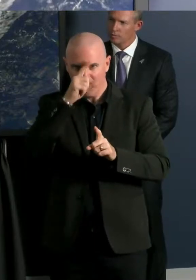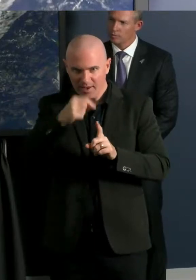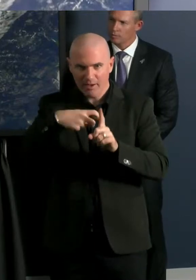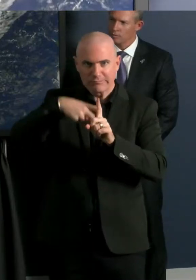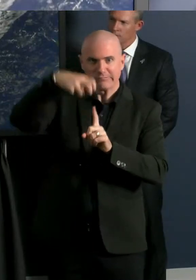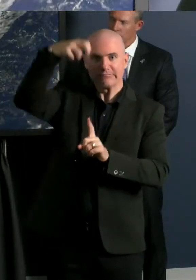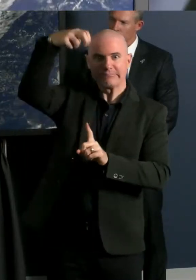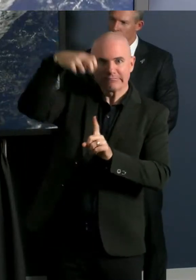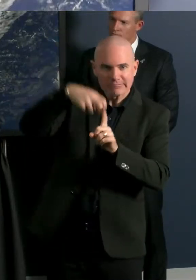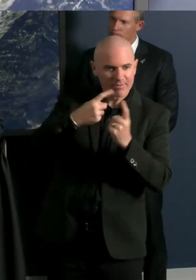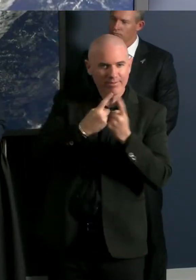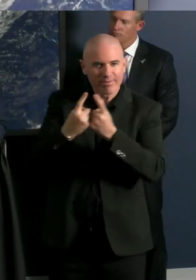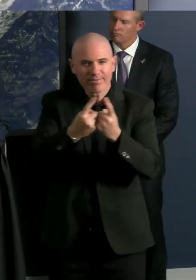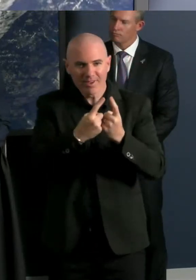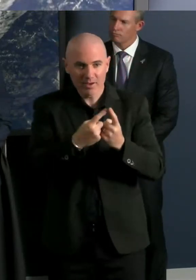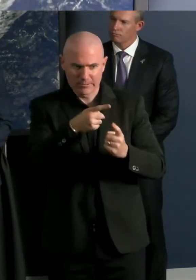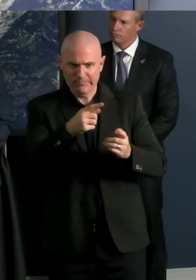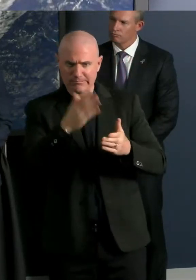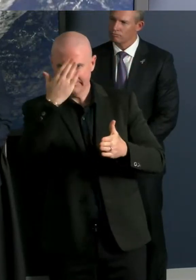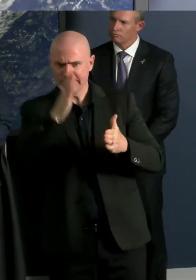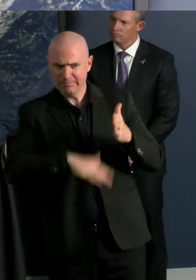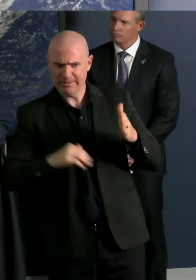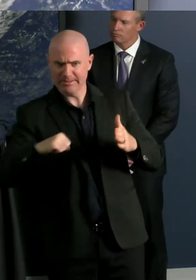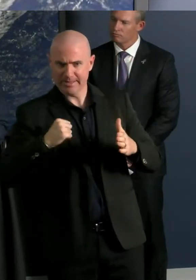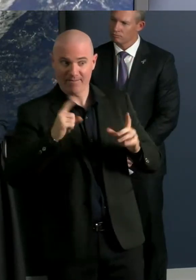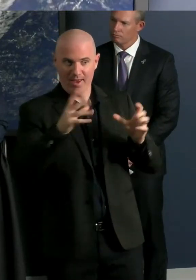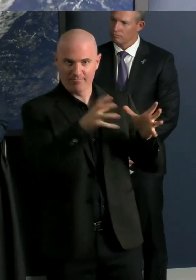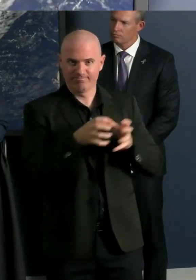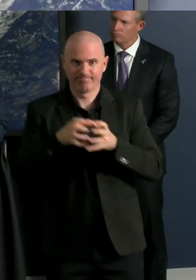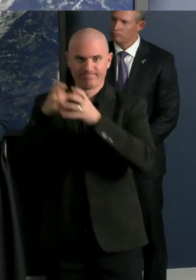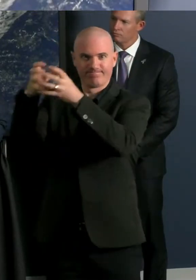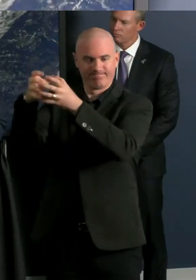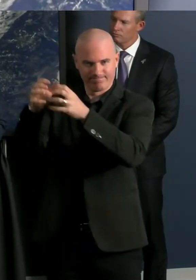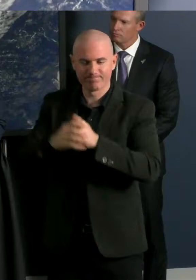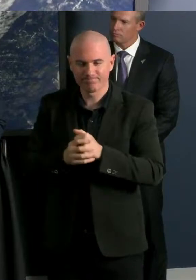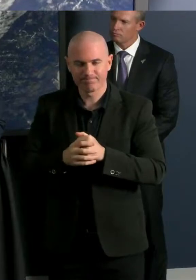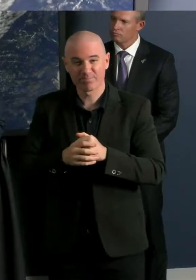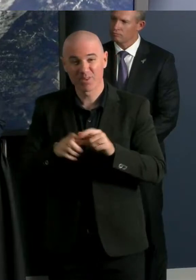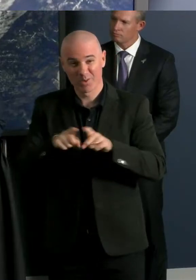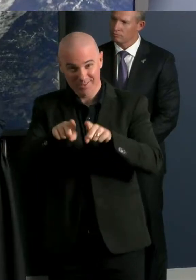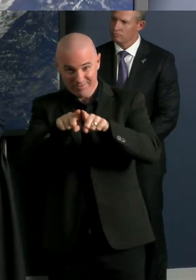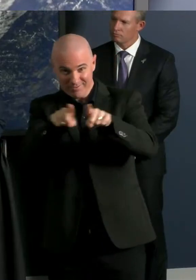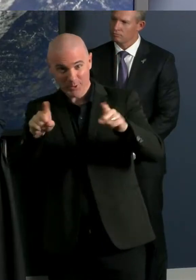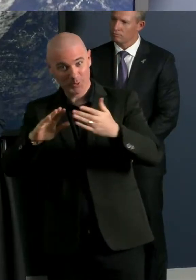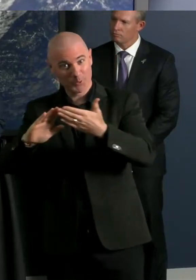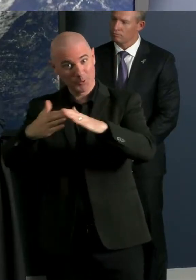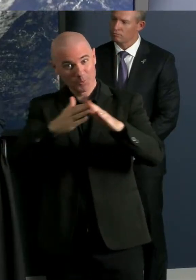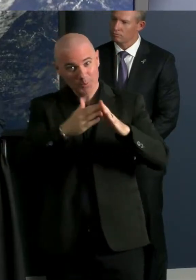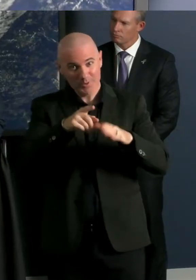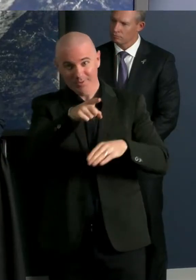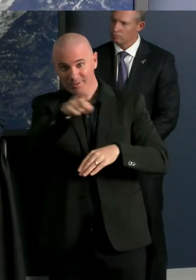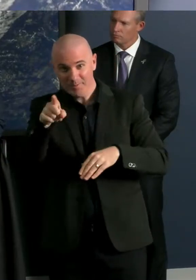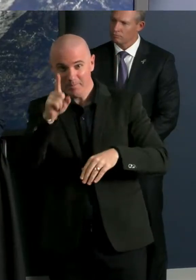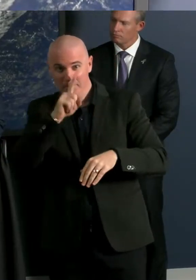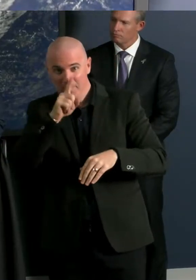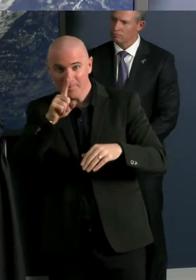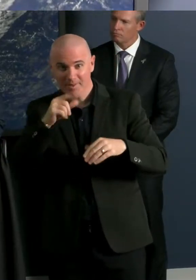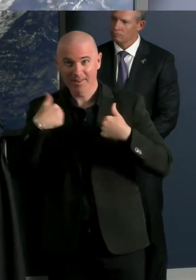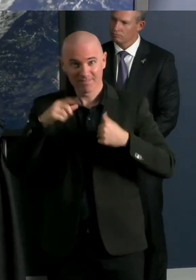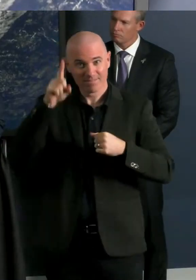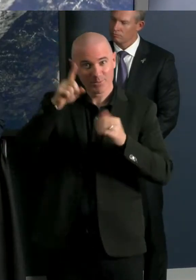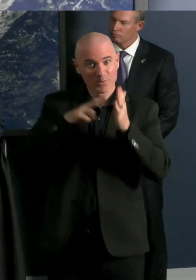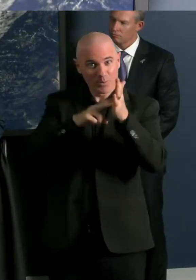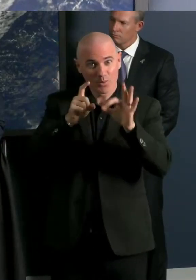Rescue Service. Can I please also thank the community for their preparation efforts that has occurred over the last period of time.